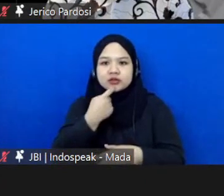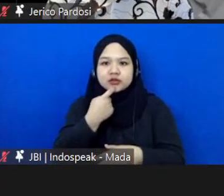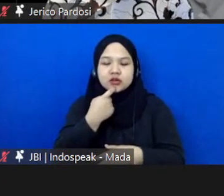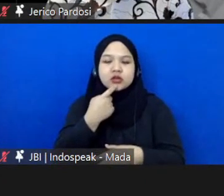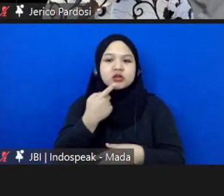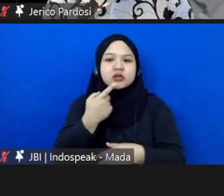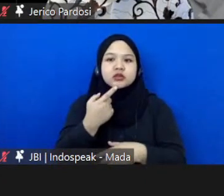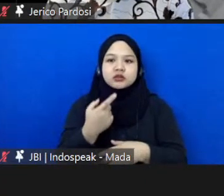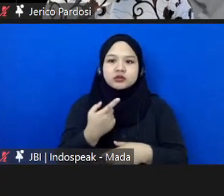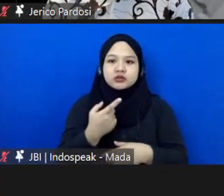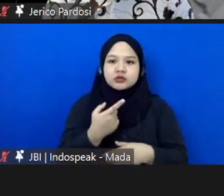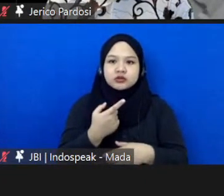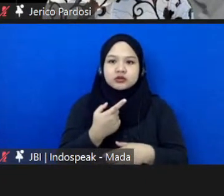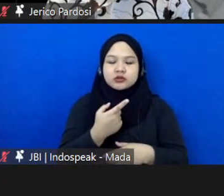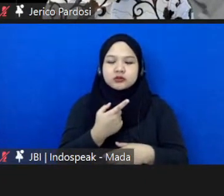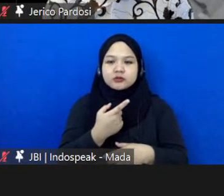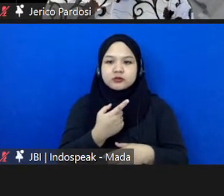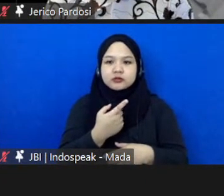spiritual or